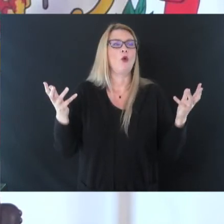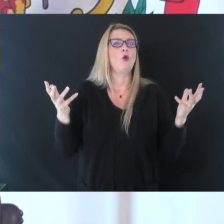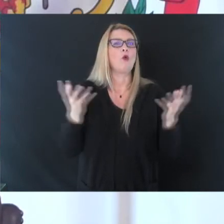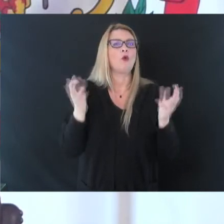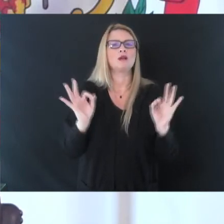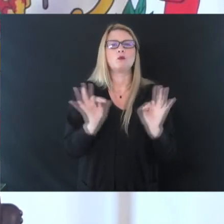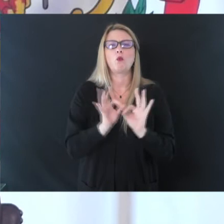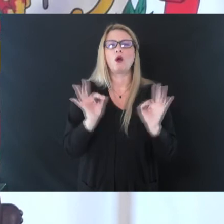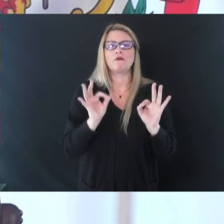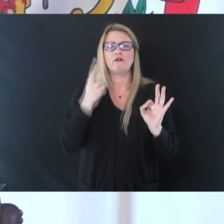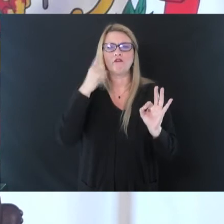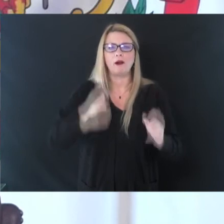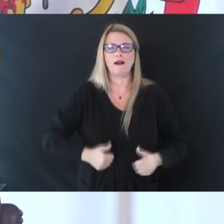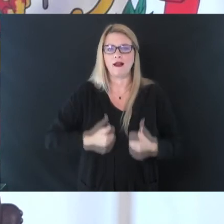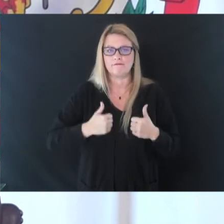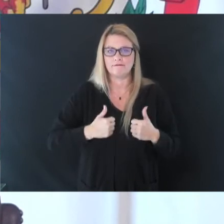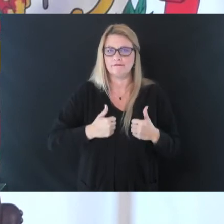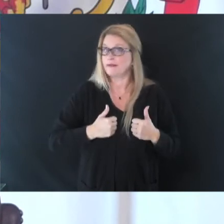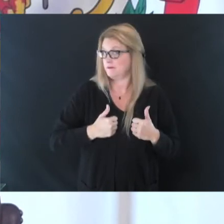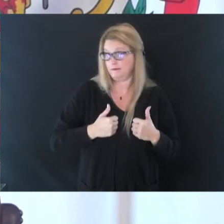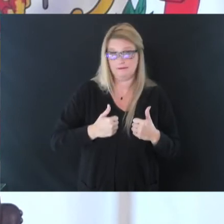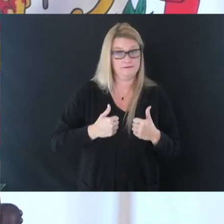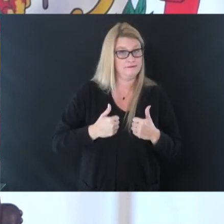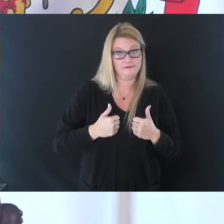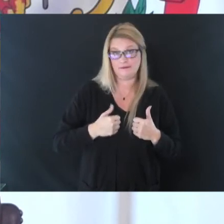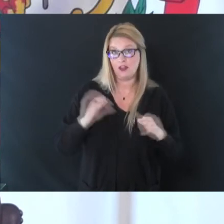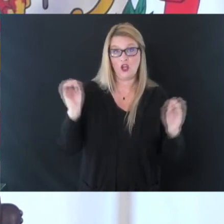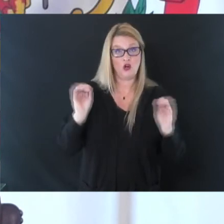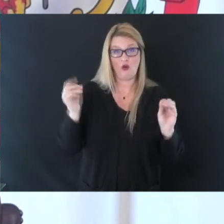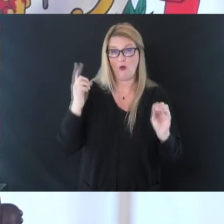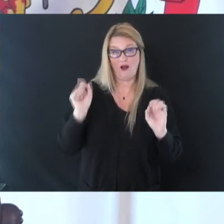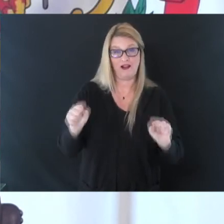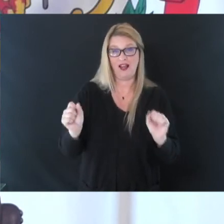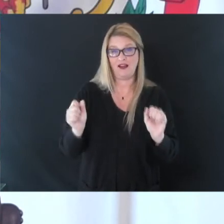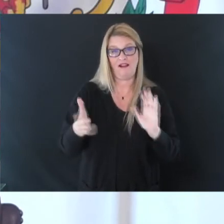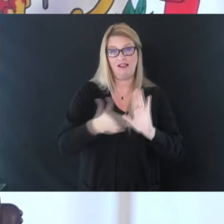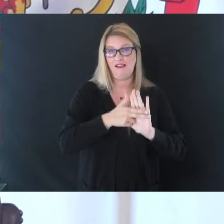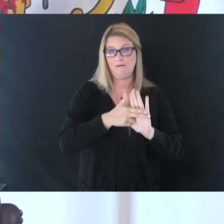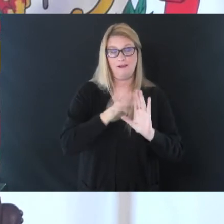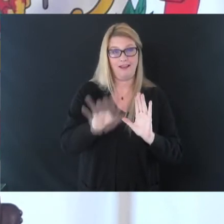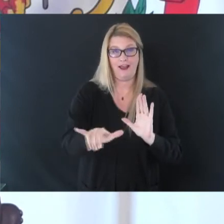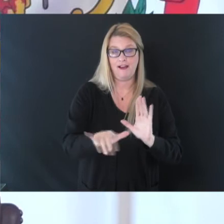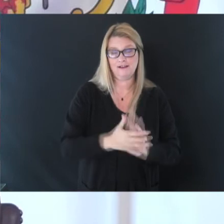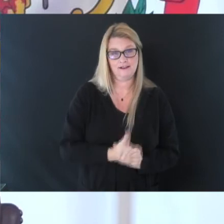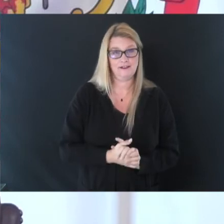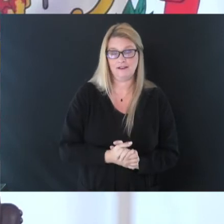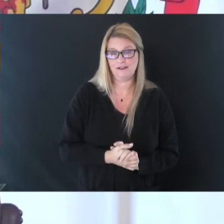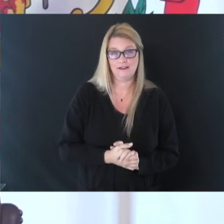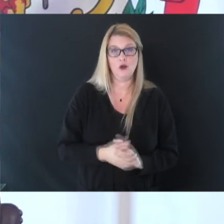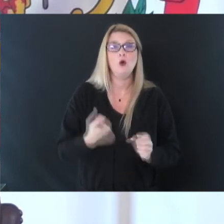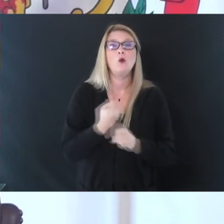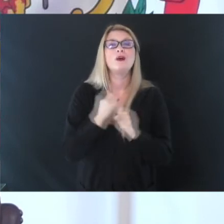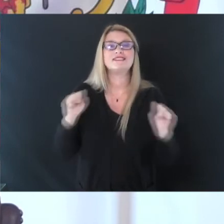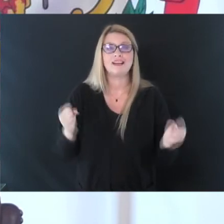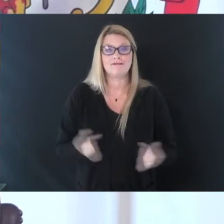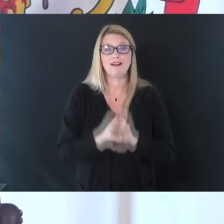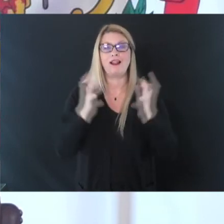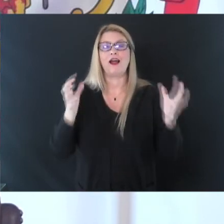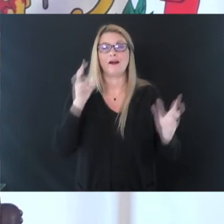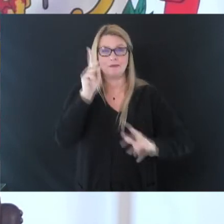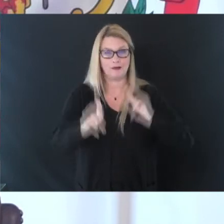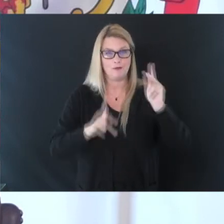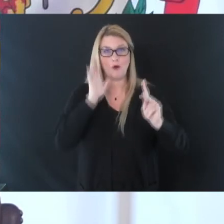life? No one can value that. We've saved a bunch of people, and we're going to continue to